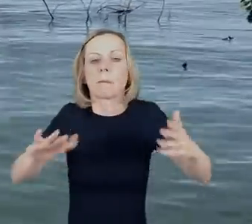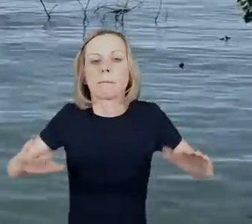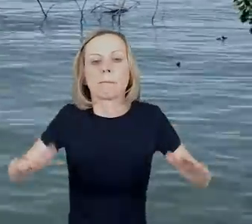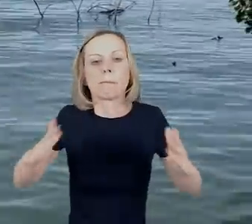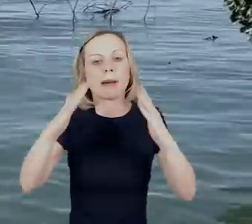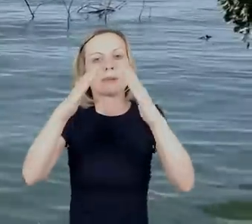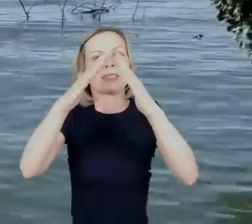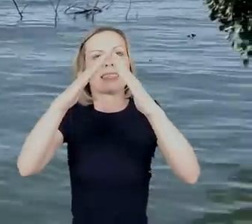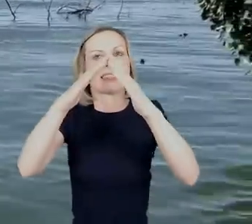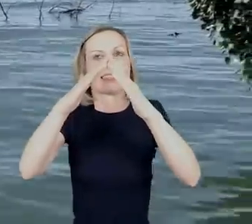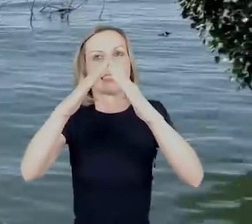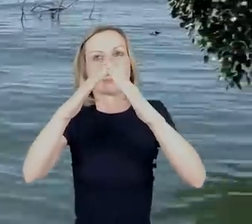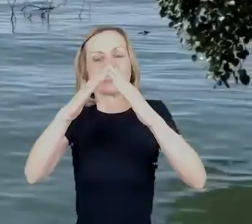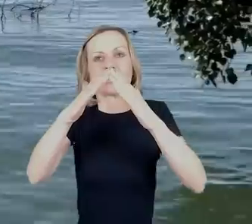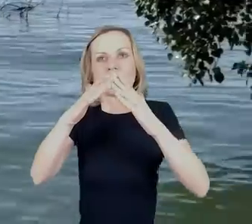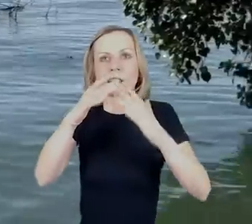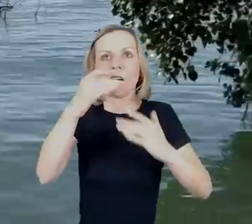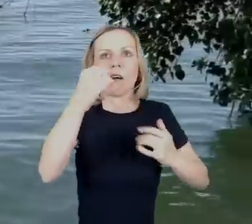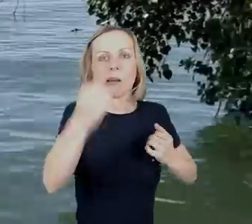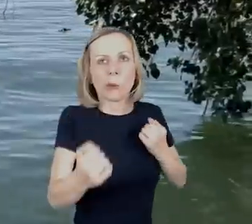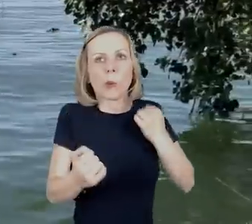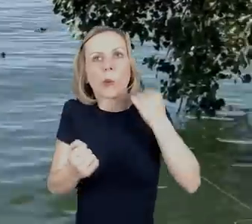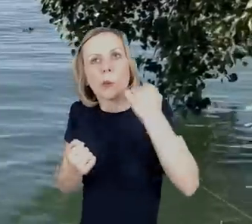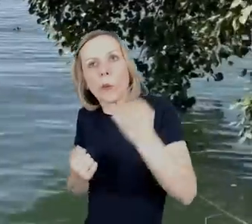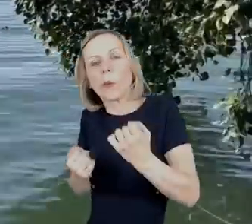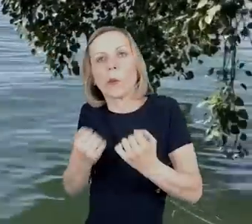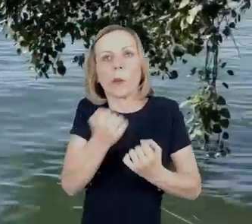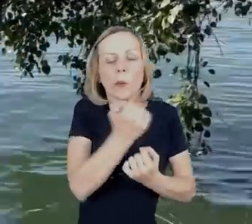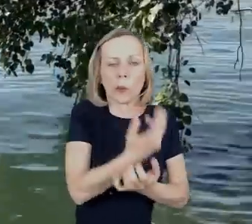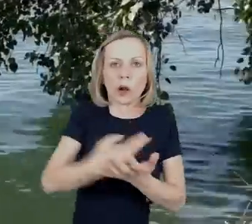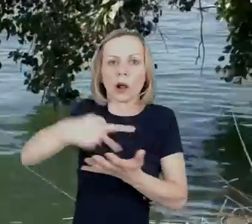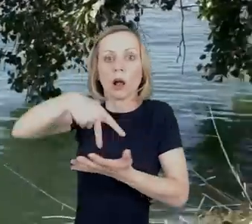It's like reaching the summit and seeing the incarnation.